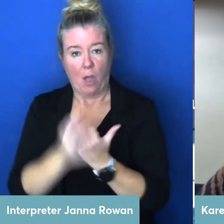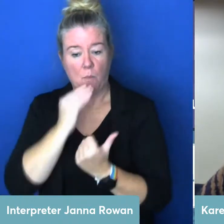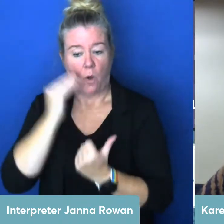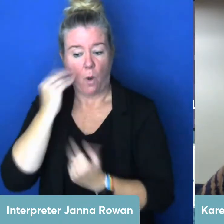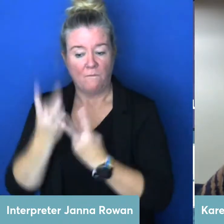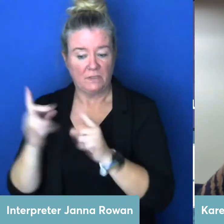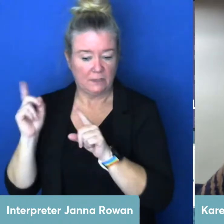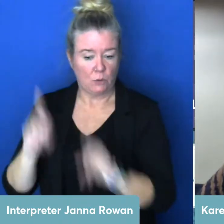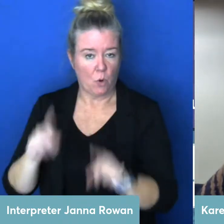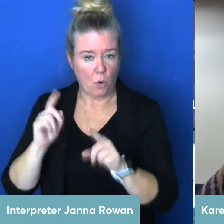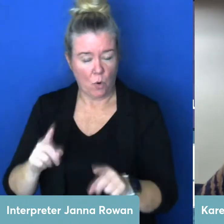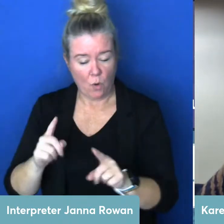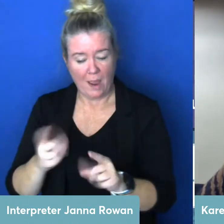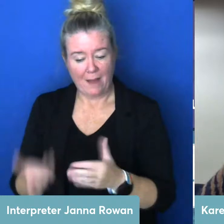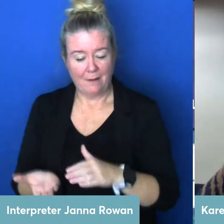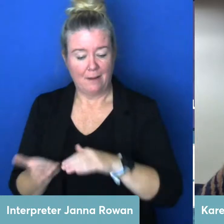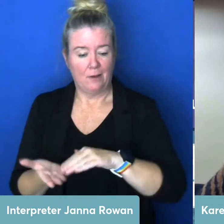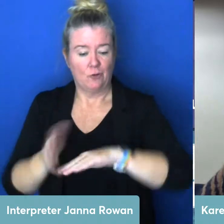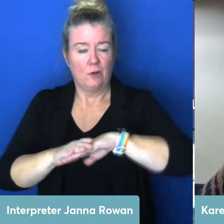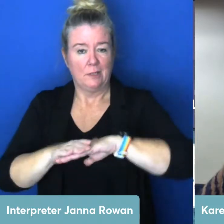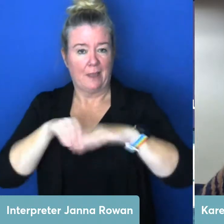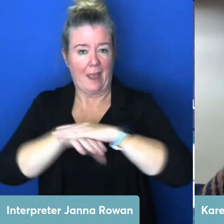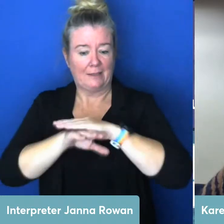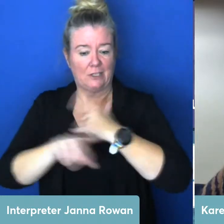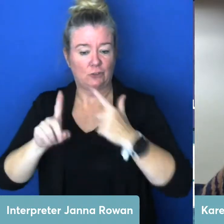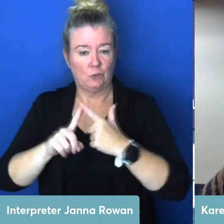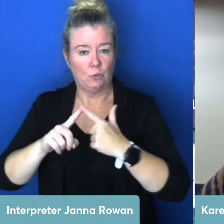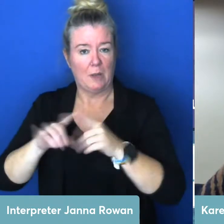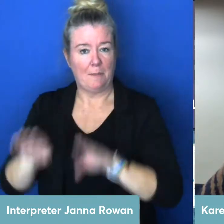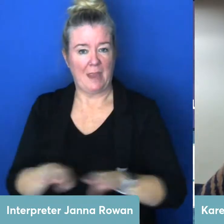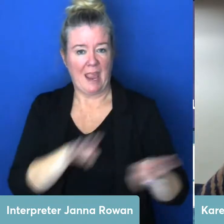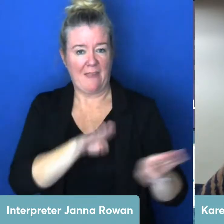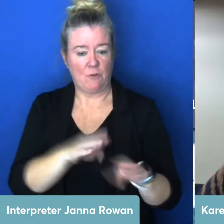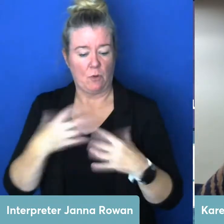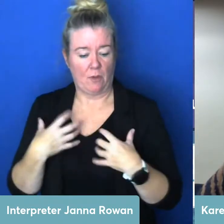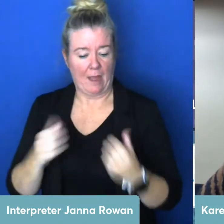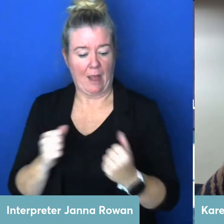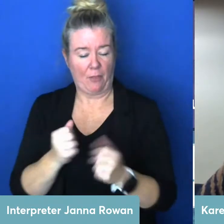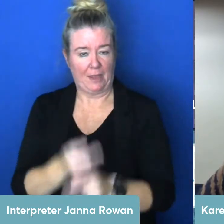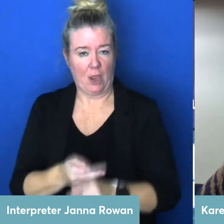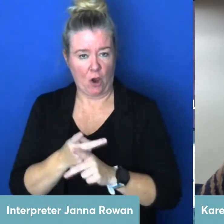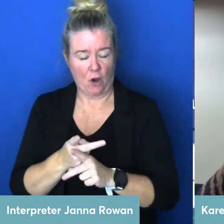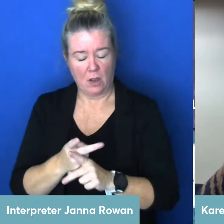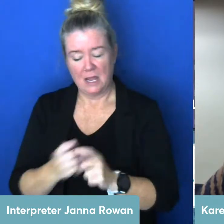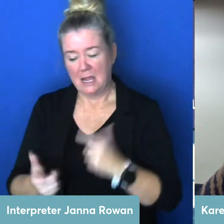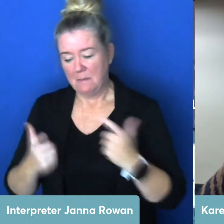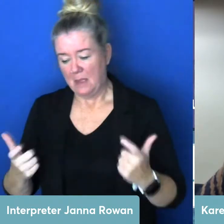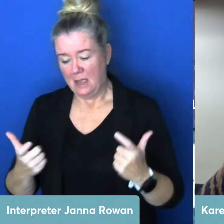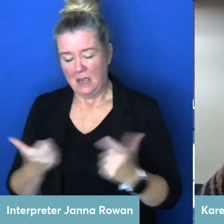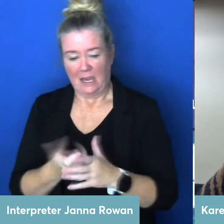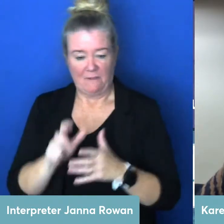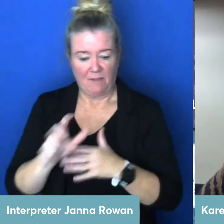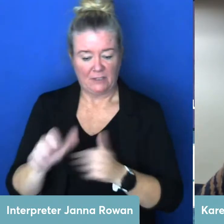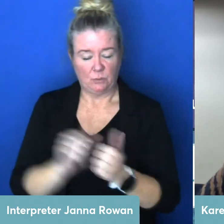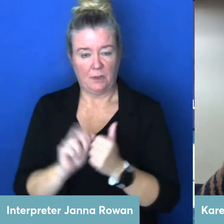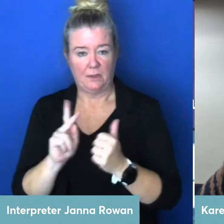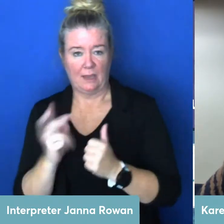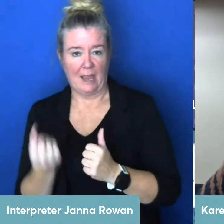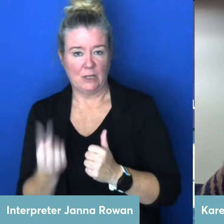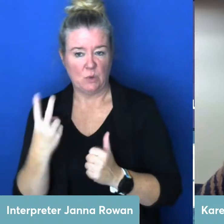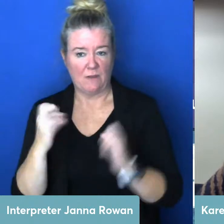and increase access to behavioral health care. A major investment in K-12